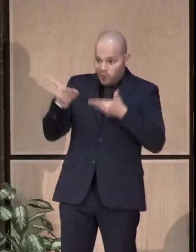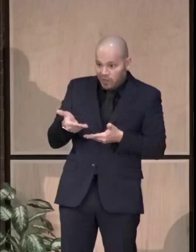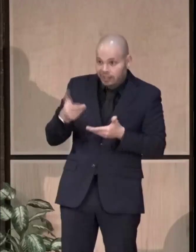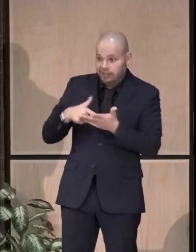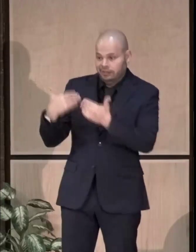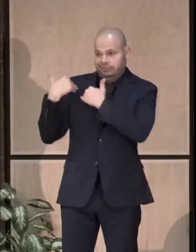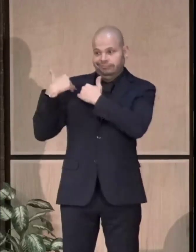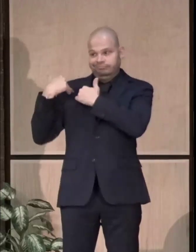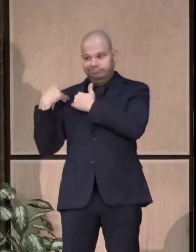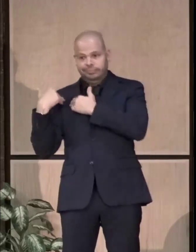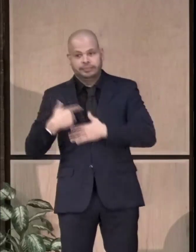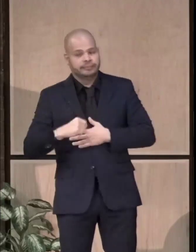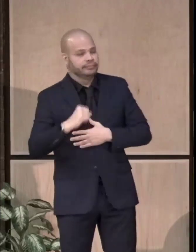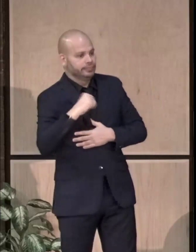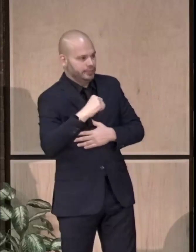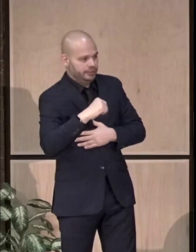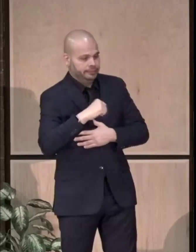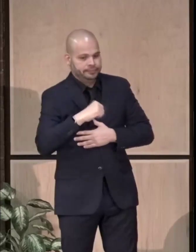yes.